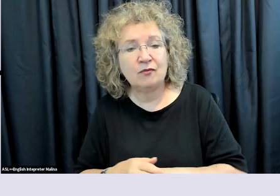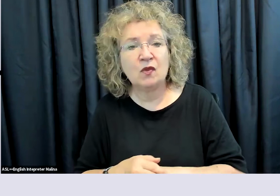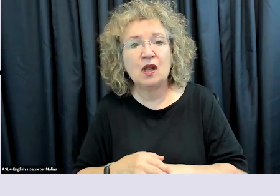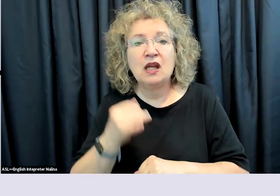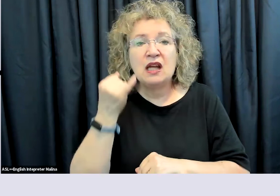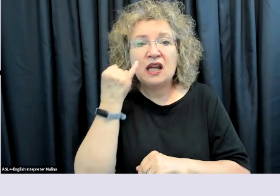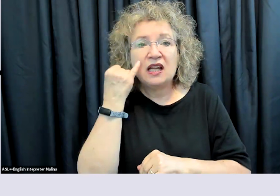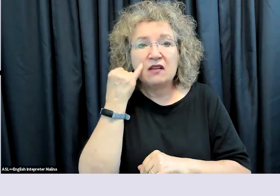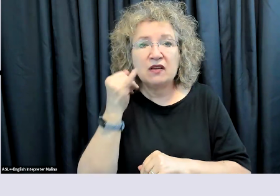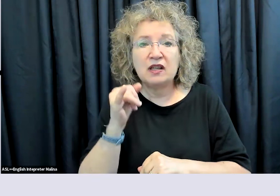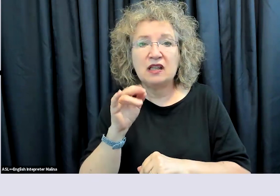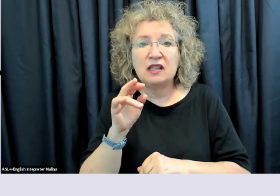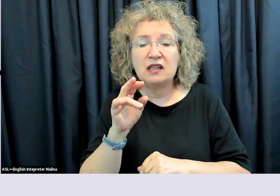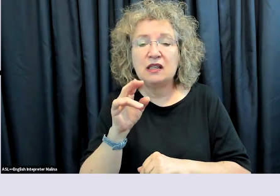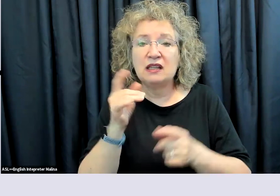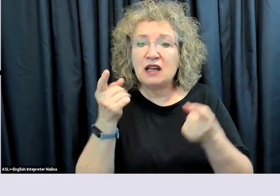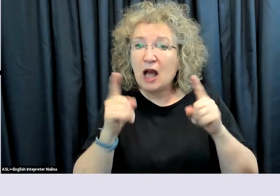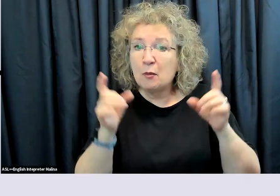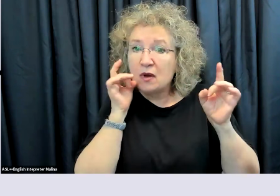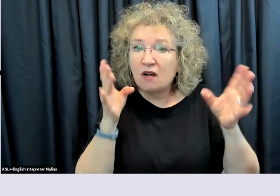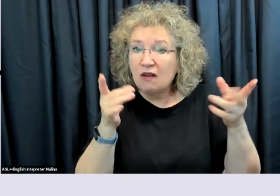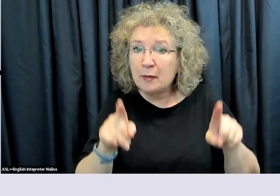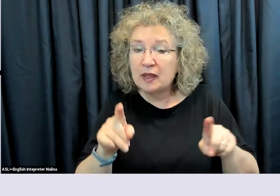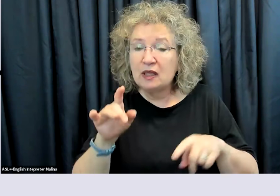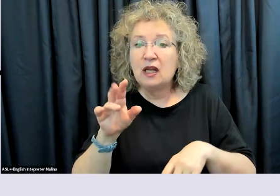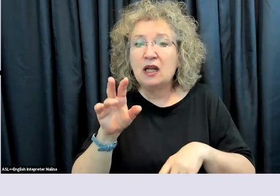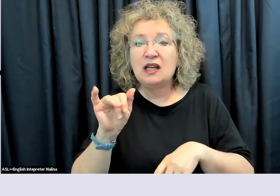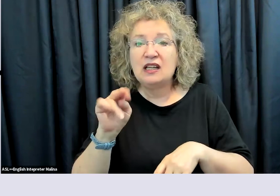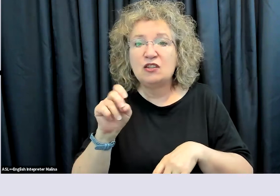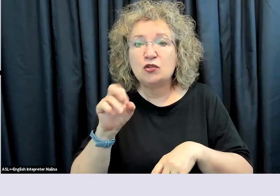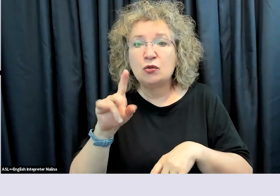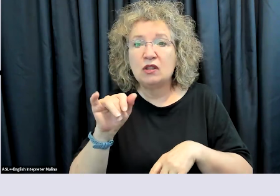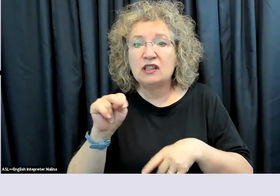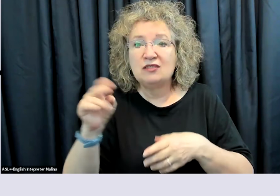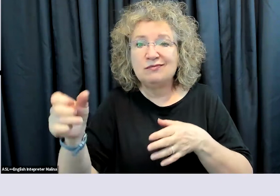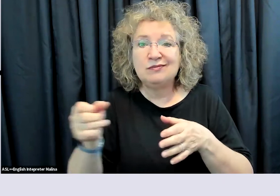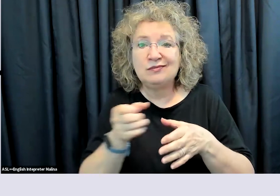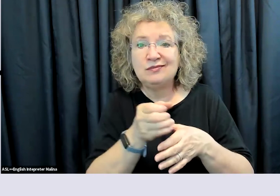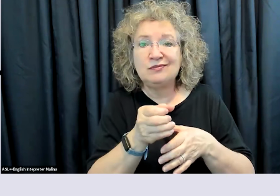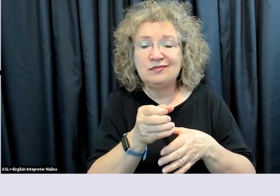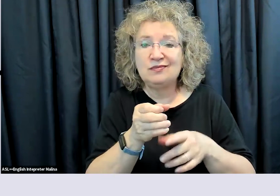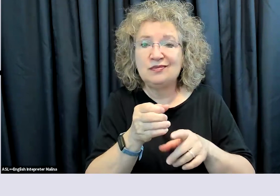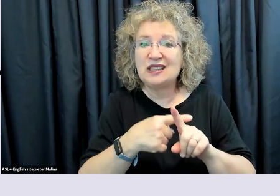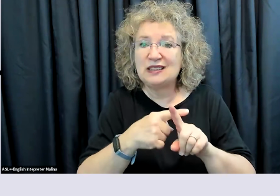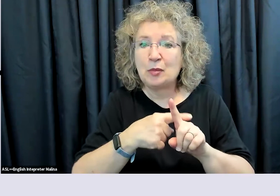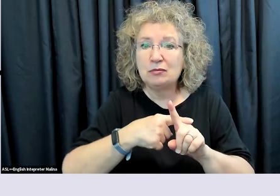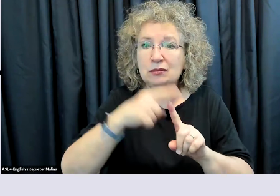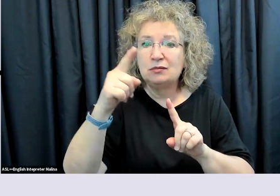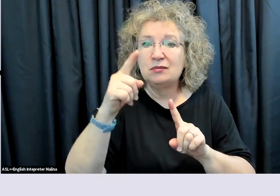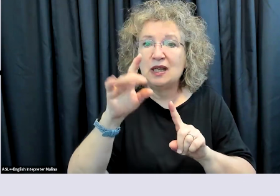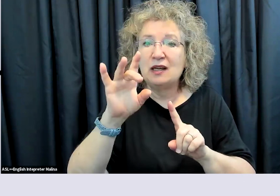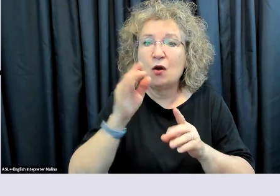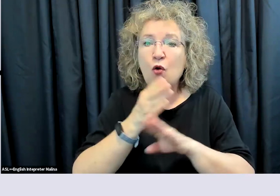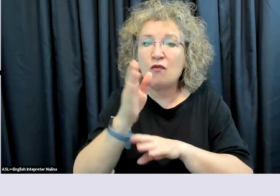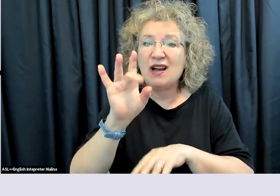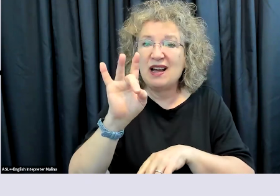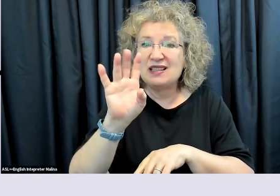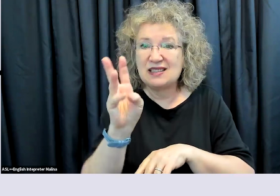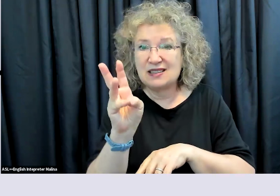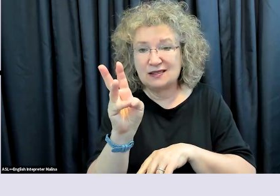degrees Fahrenheit may still be necessary, but extreme heat or cold